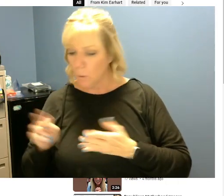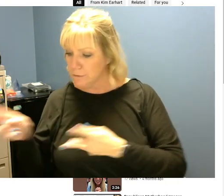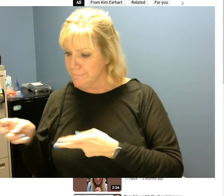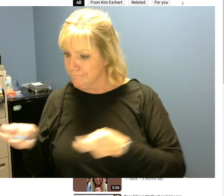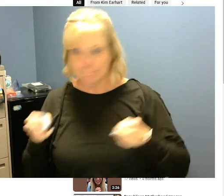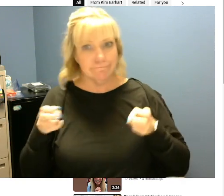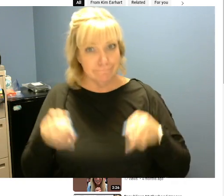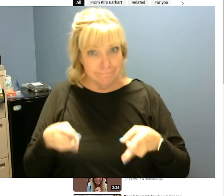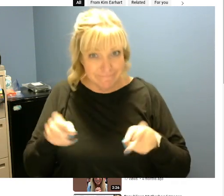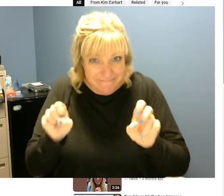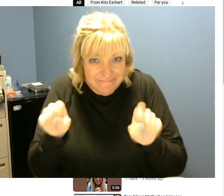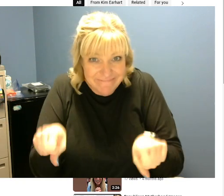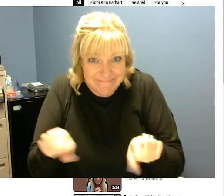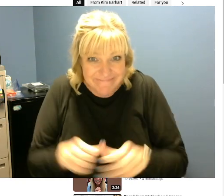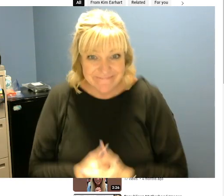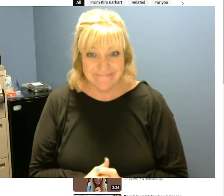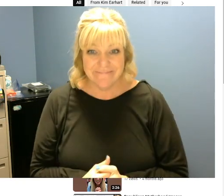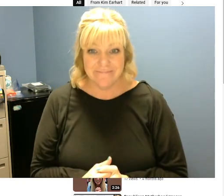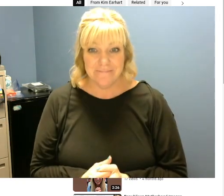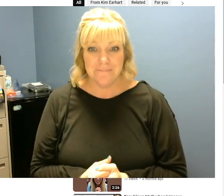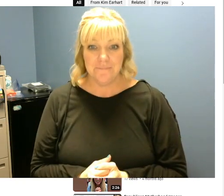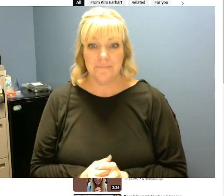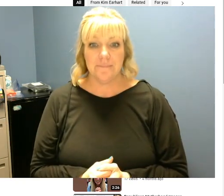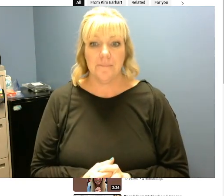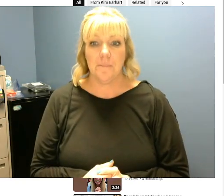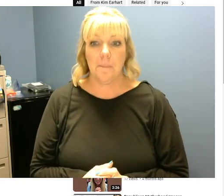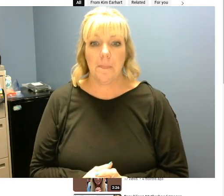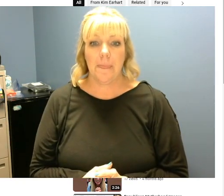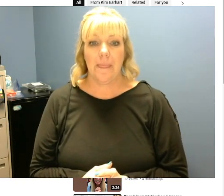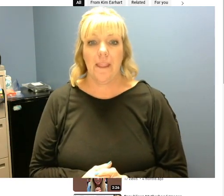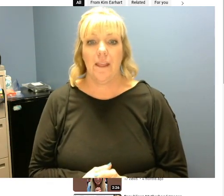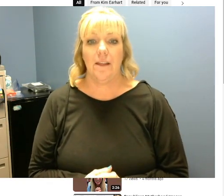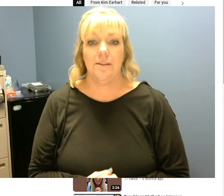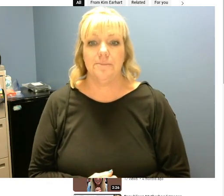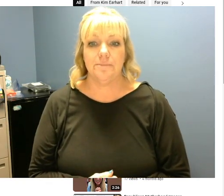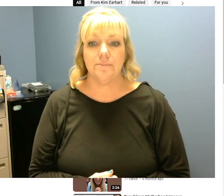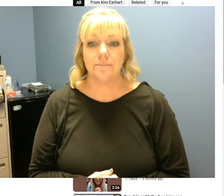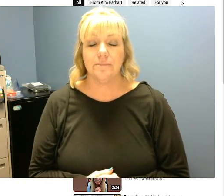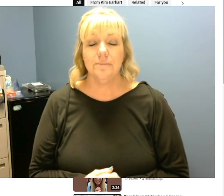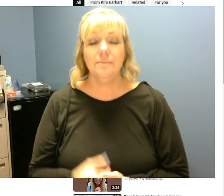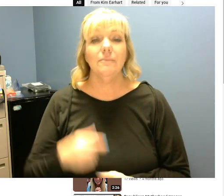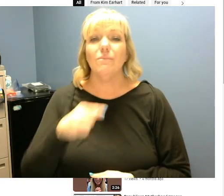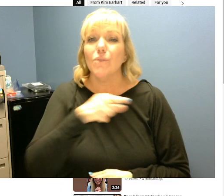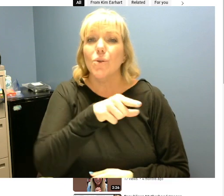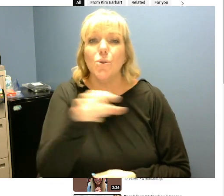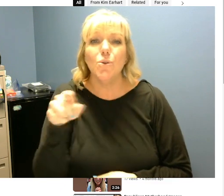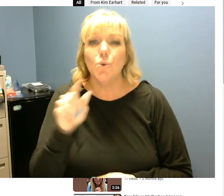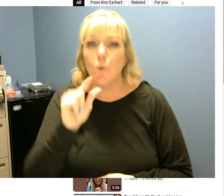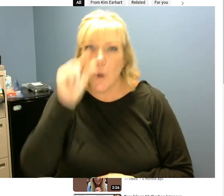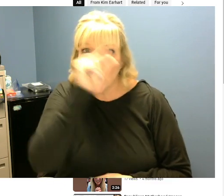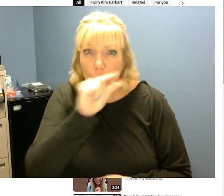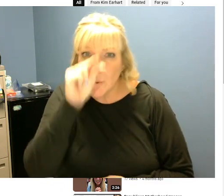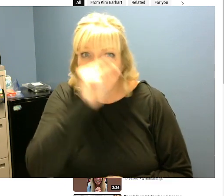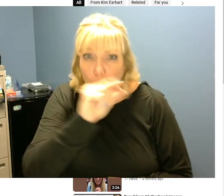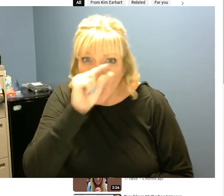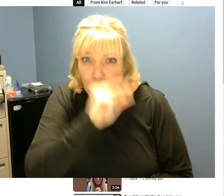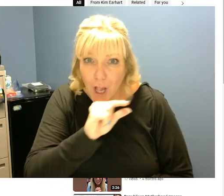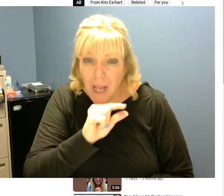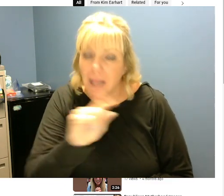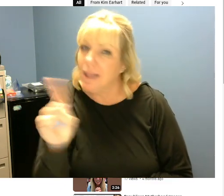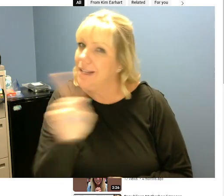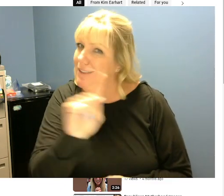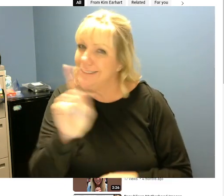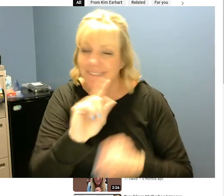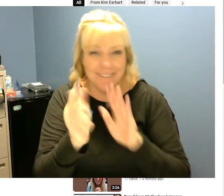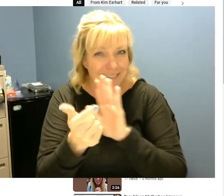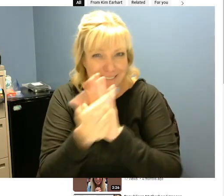it. There is no need to Google any of these terms. In fact, I don't do